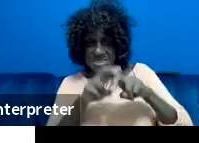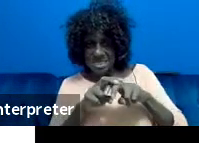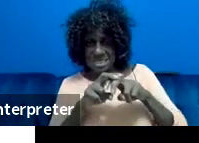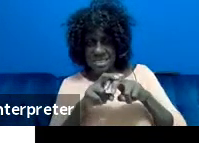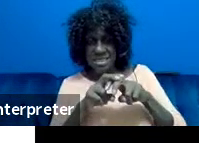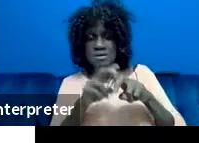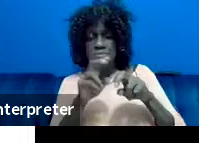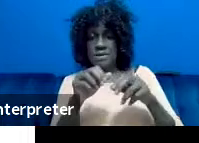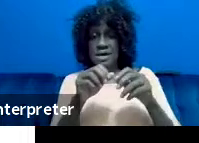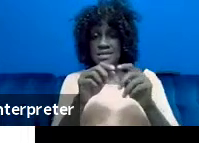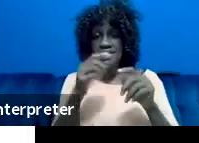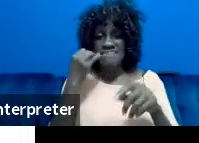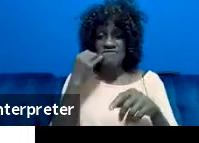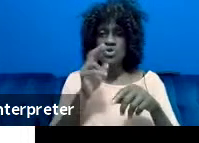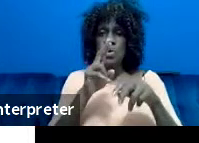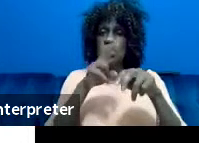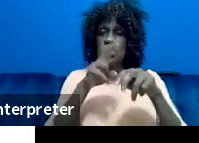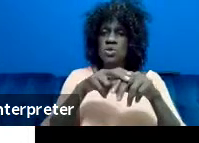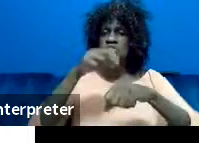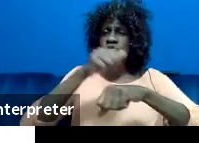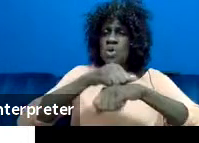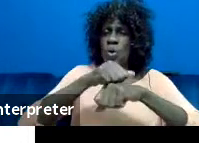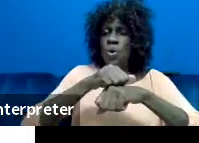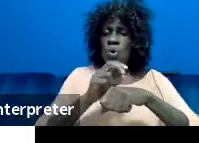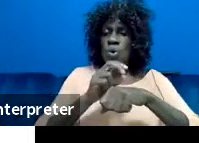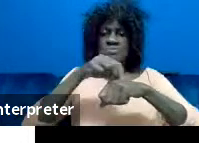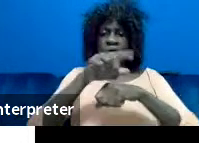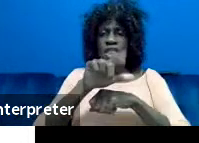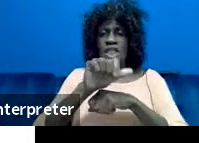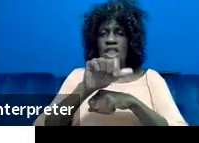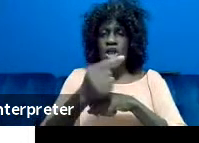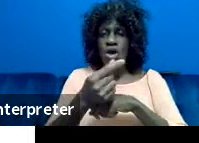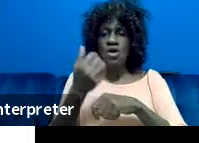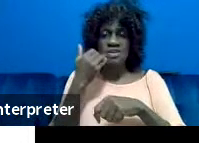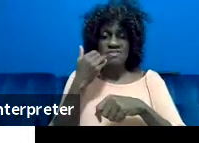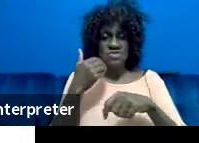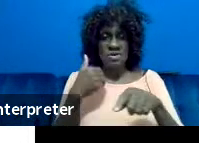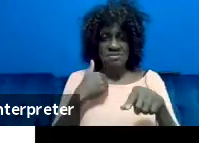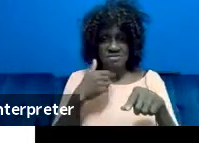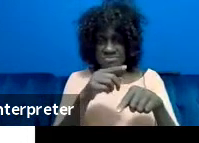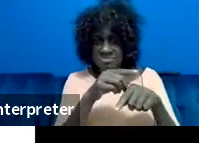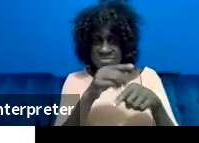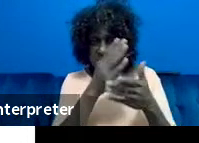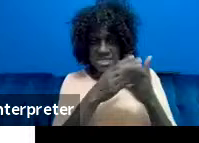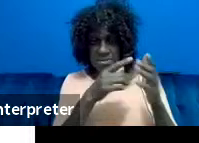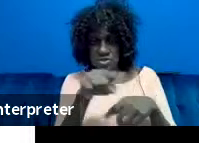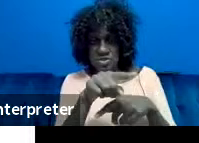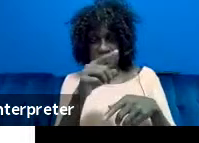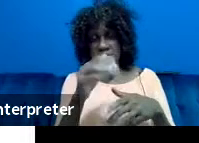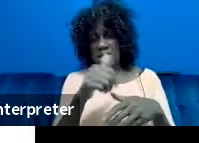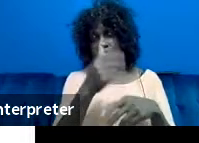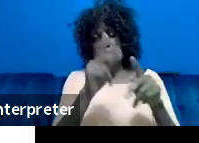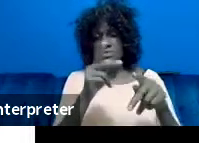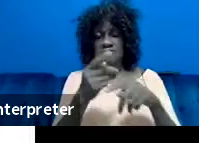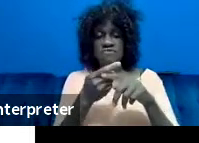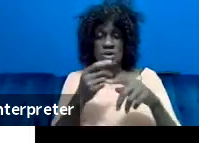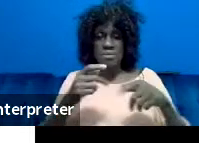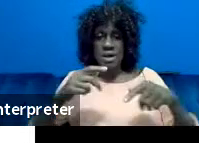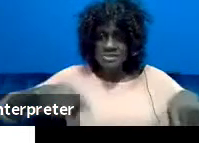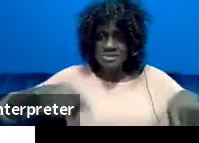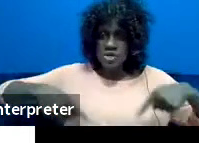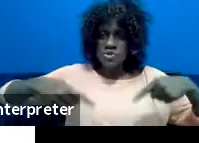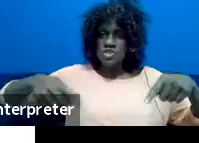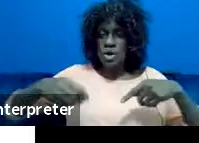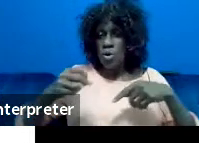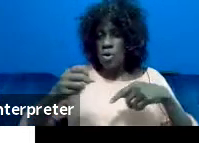to if you're getting on a stone, getting on a log. If you could provide them within some of those ranges so that somebody from a mobility device has an easier